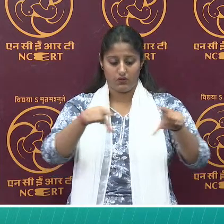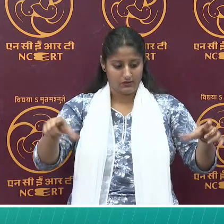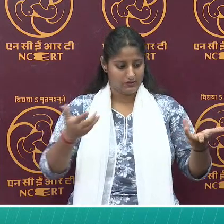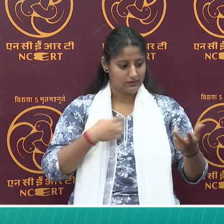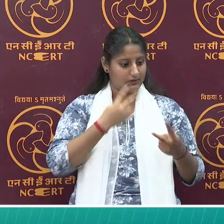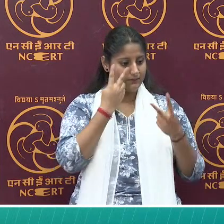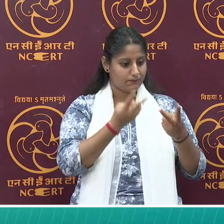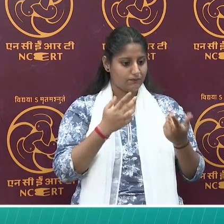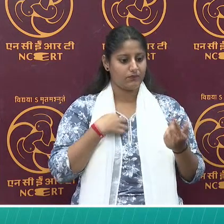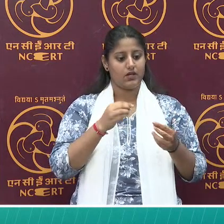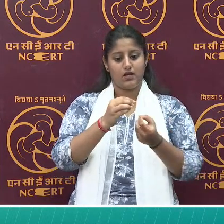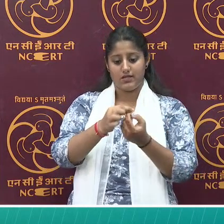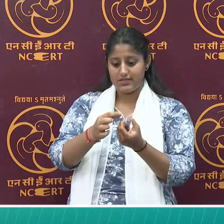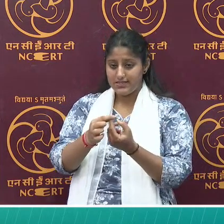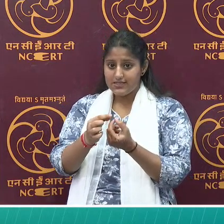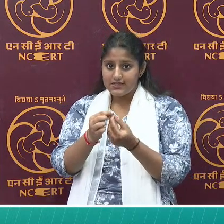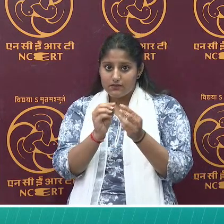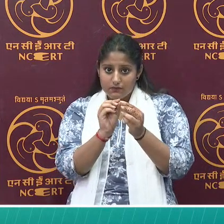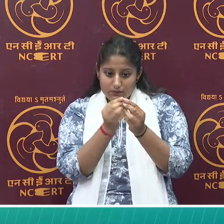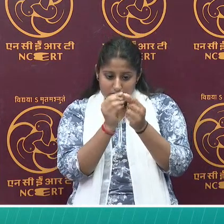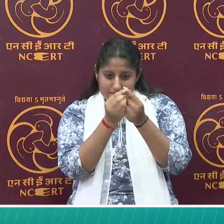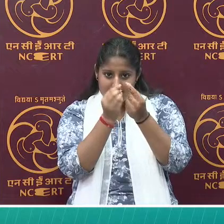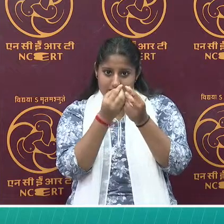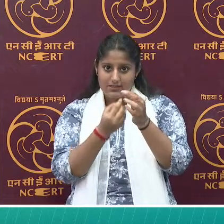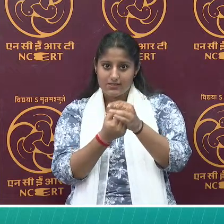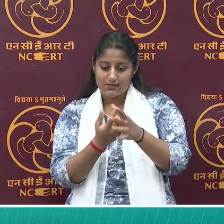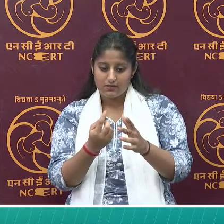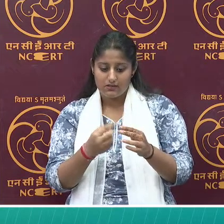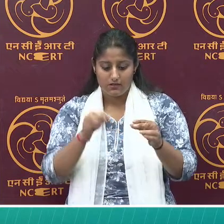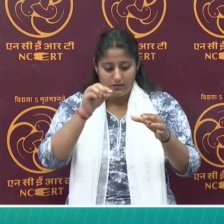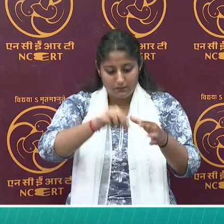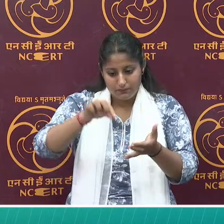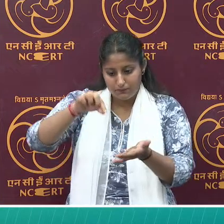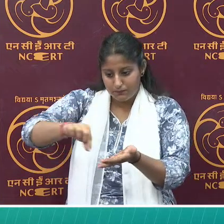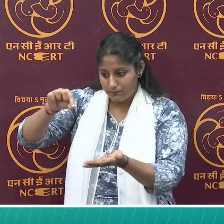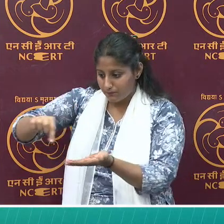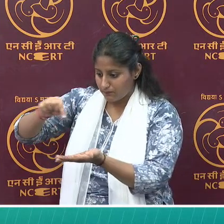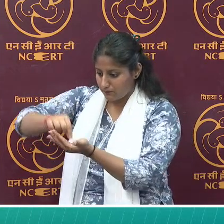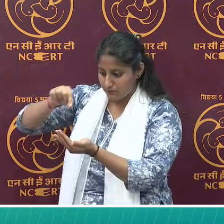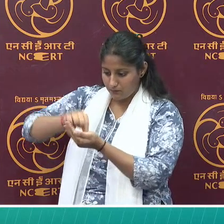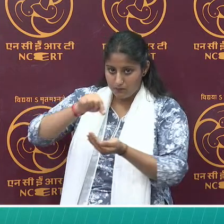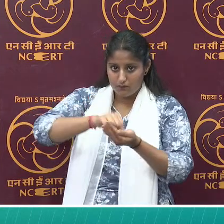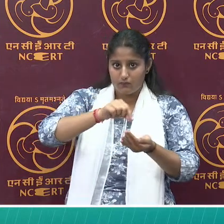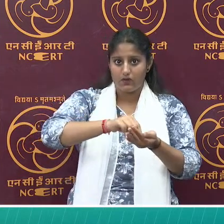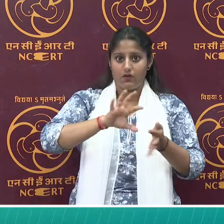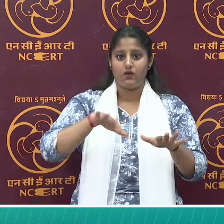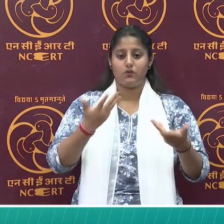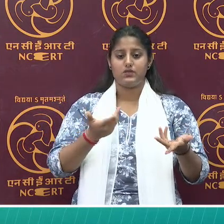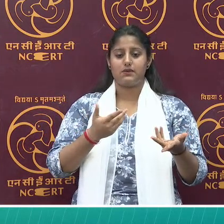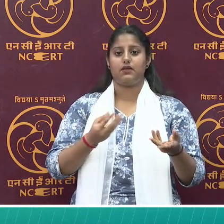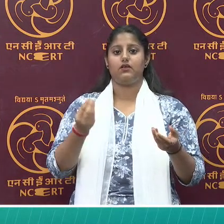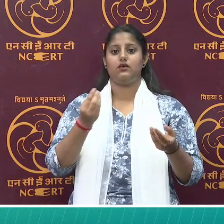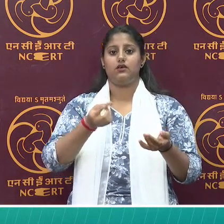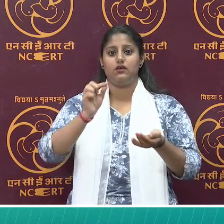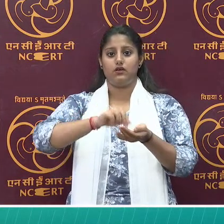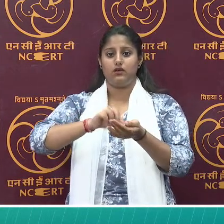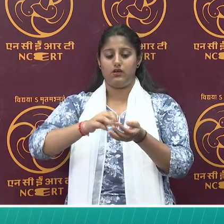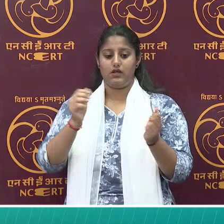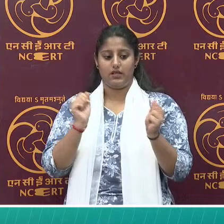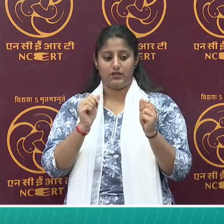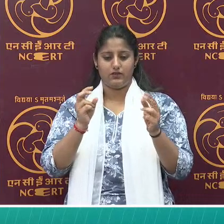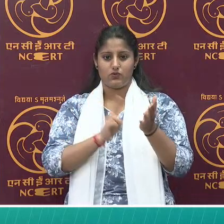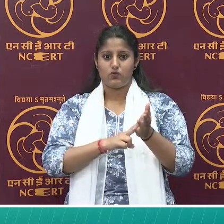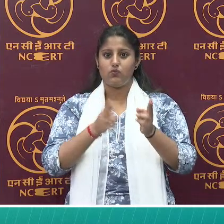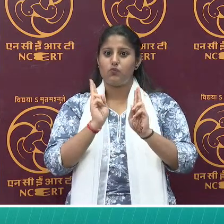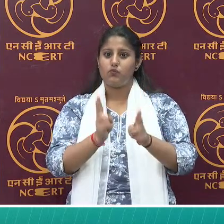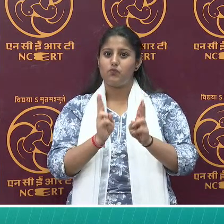sow seeds into it. Then after sowing seeds, soil needs some sort of nourishment. So